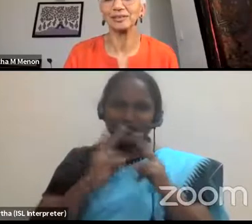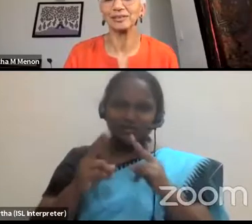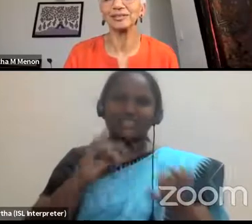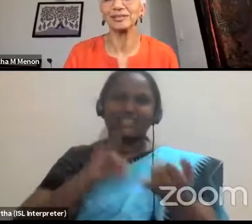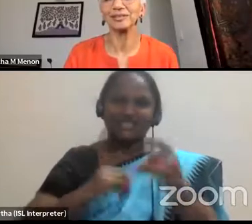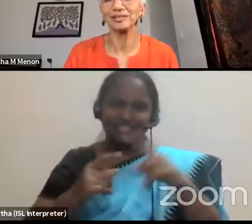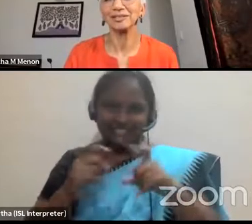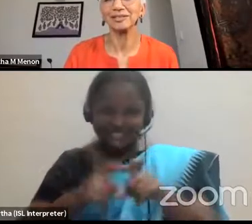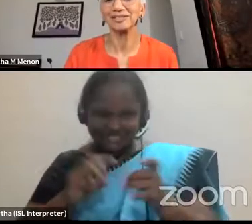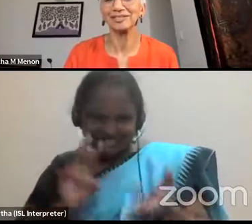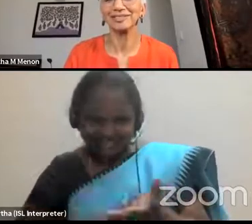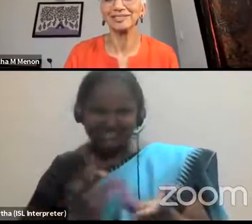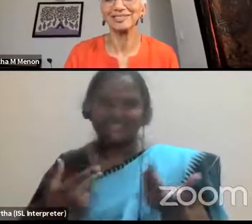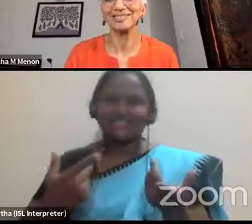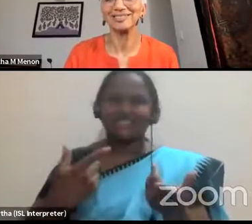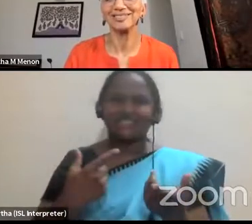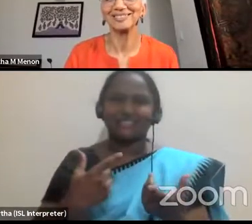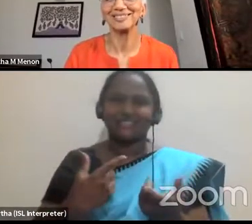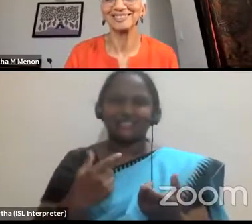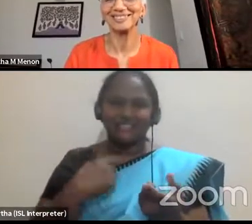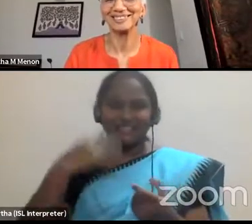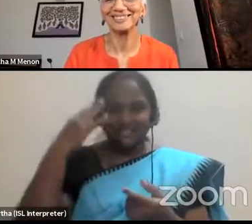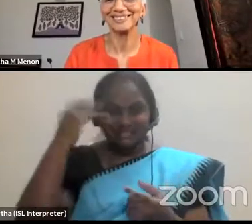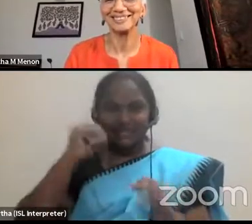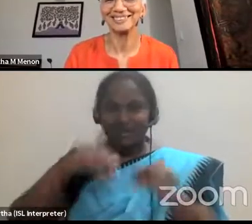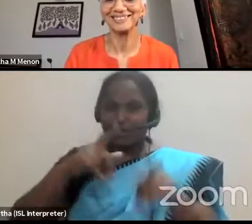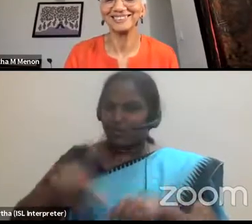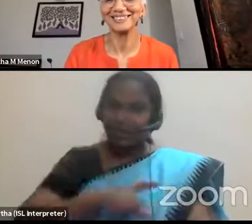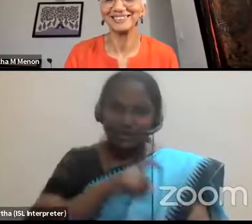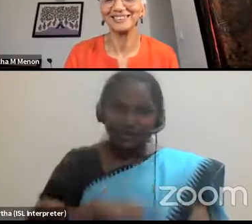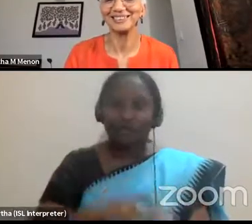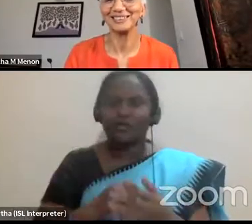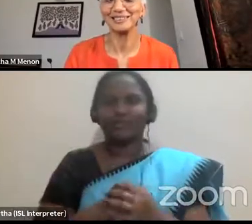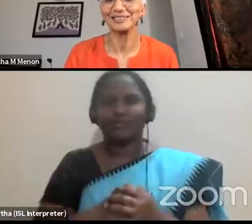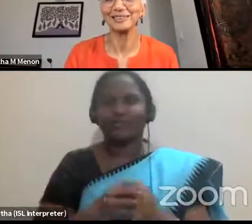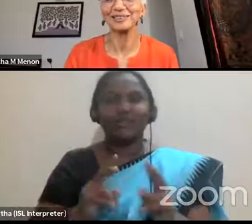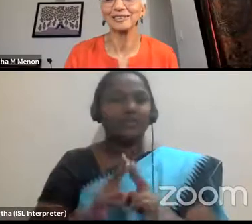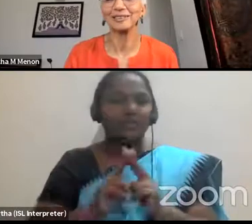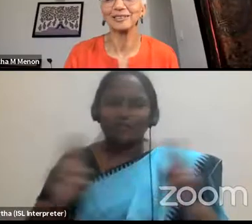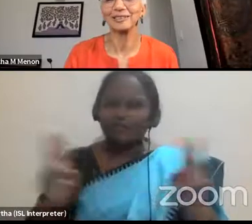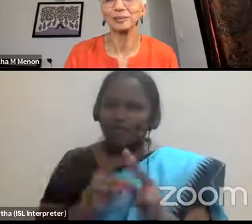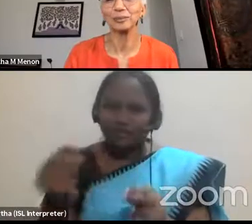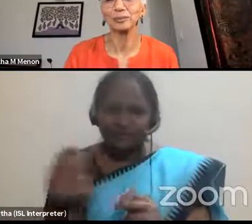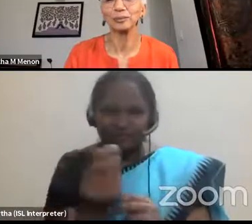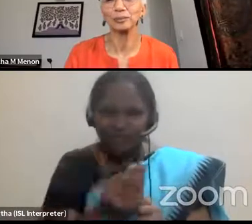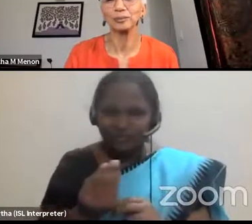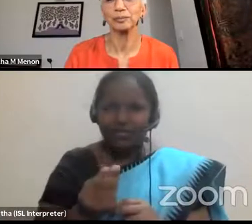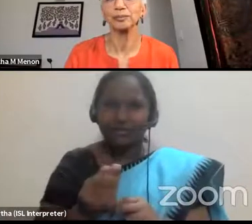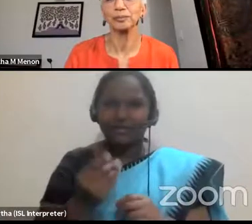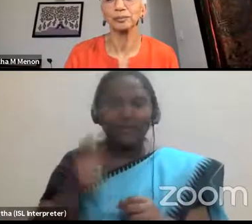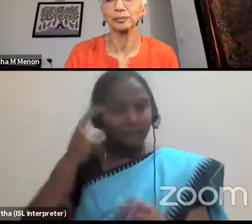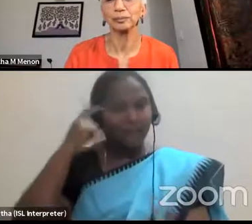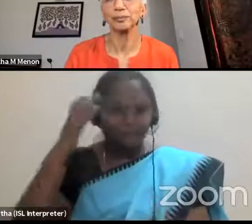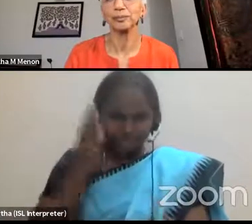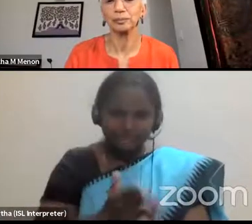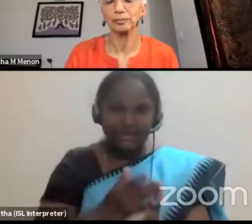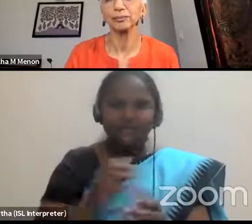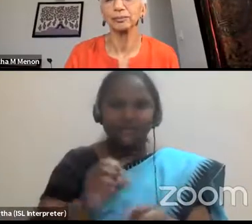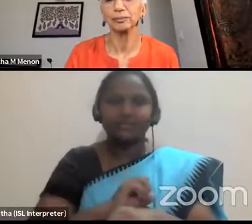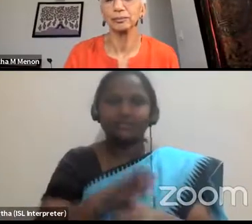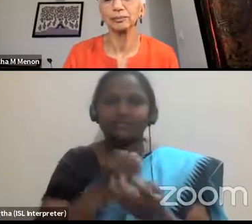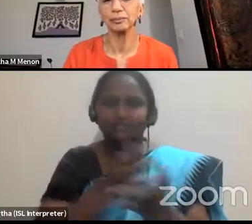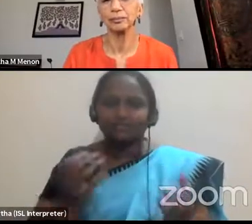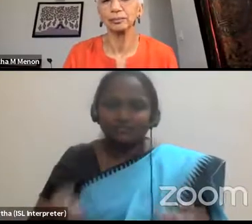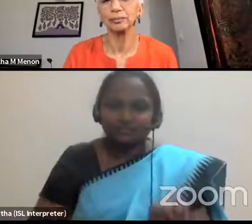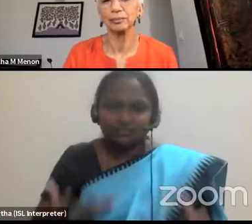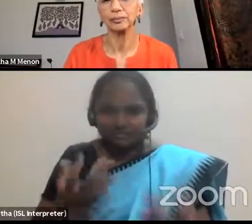to STEAM since I can't remember how long. And there are very few people who actually believe that until the pandemic really